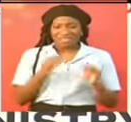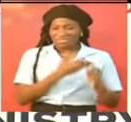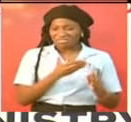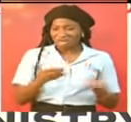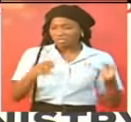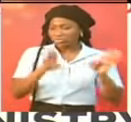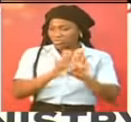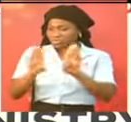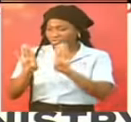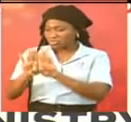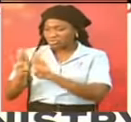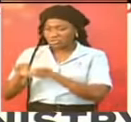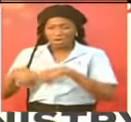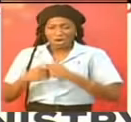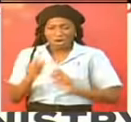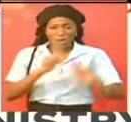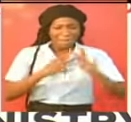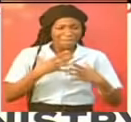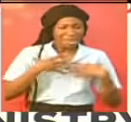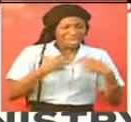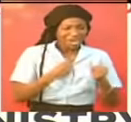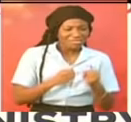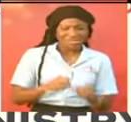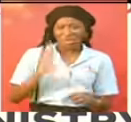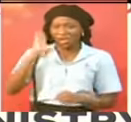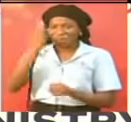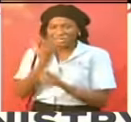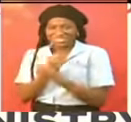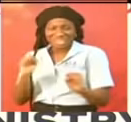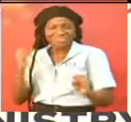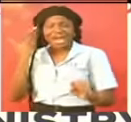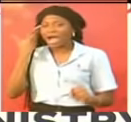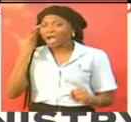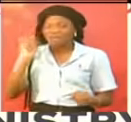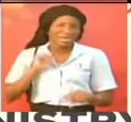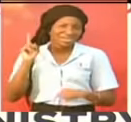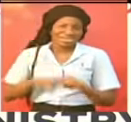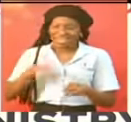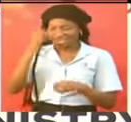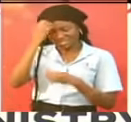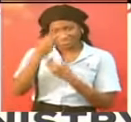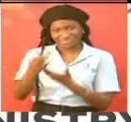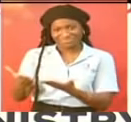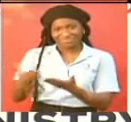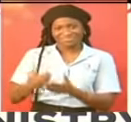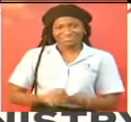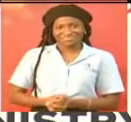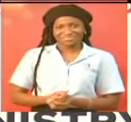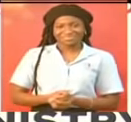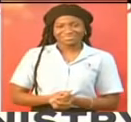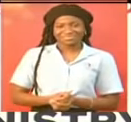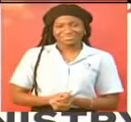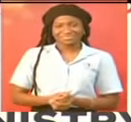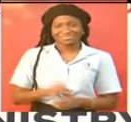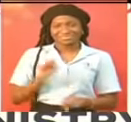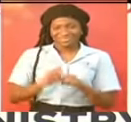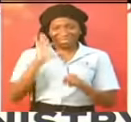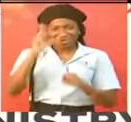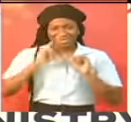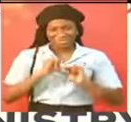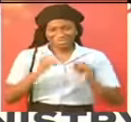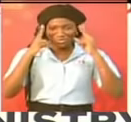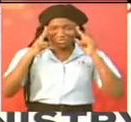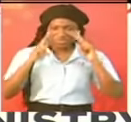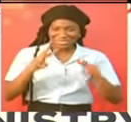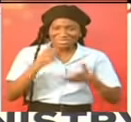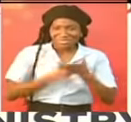performing with respect to previous rates. So we can see with our projections whether we continue to decrease at the same